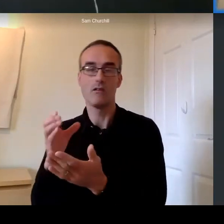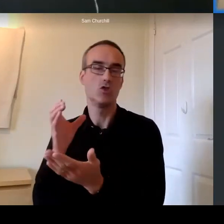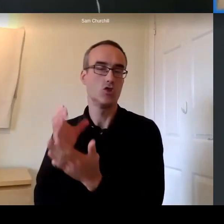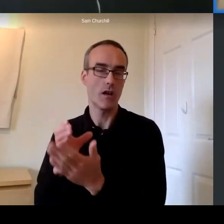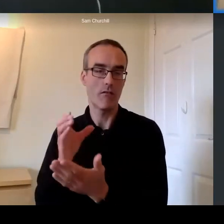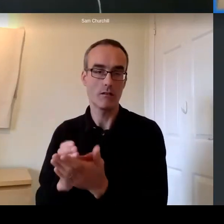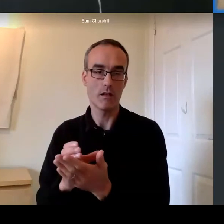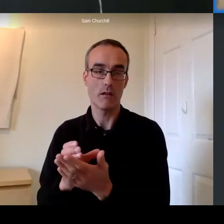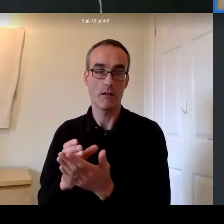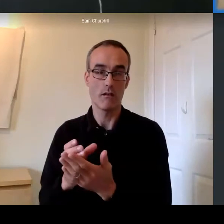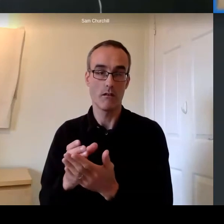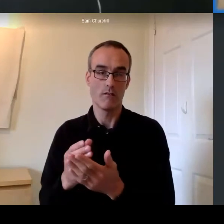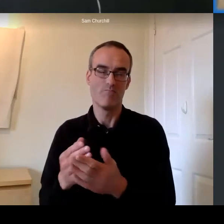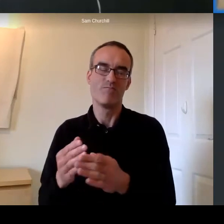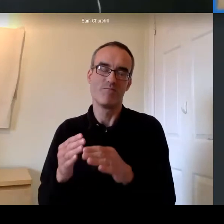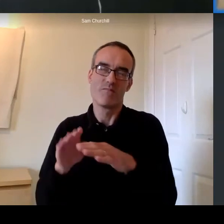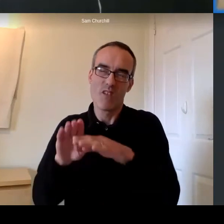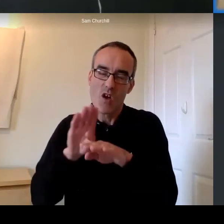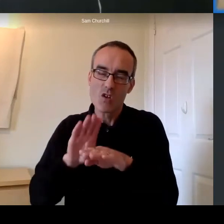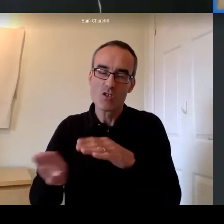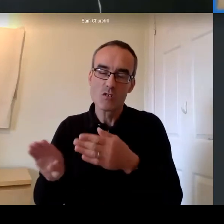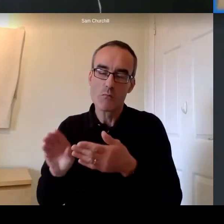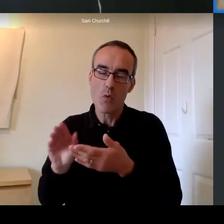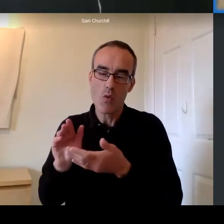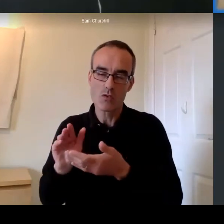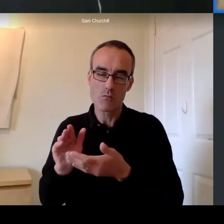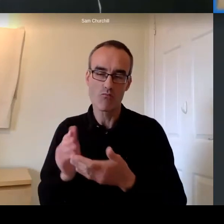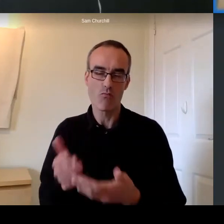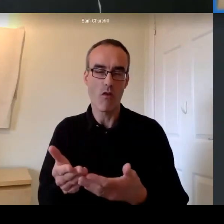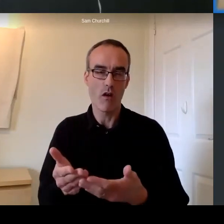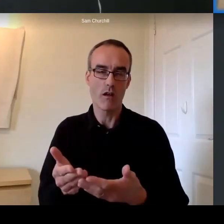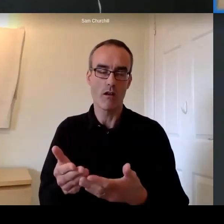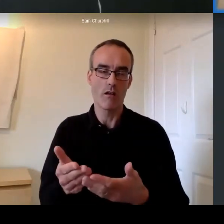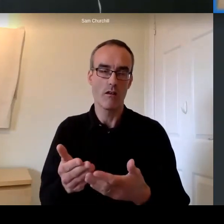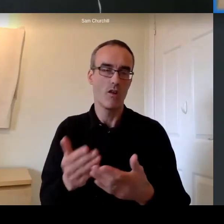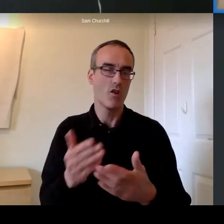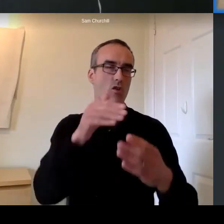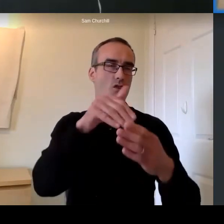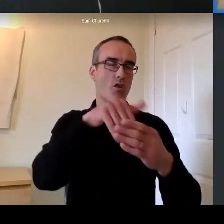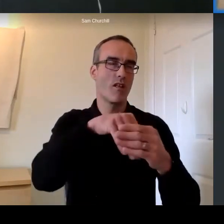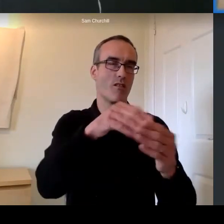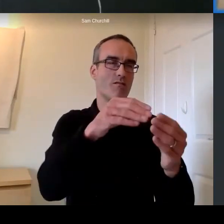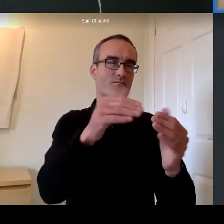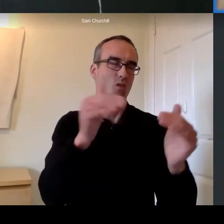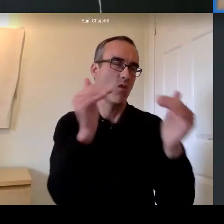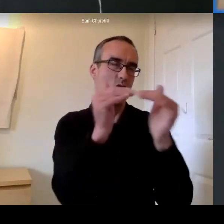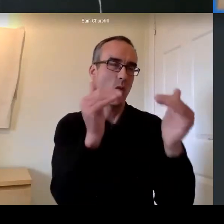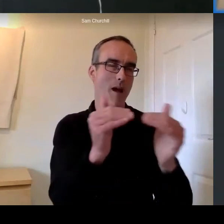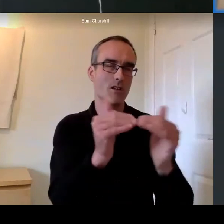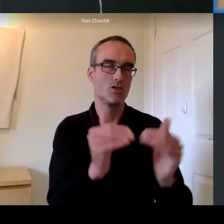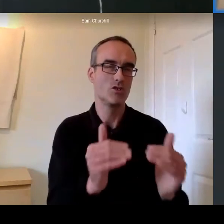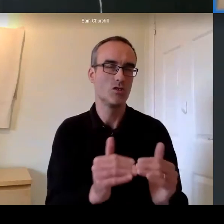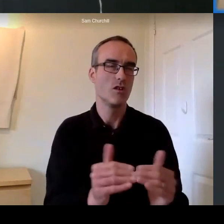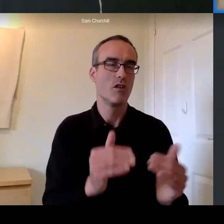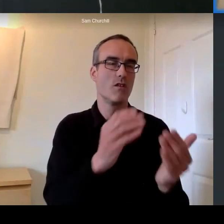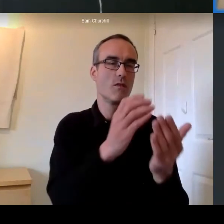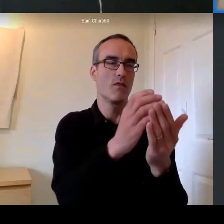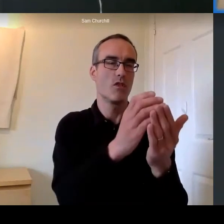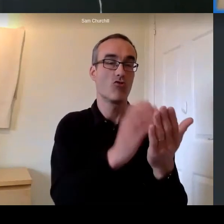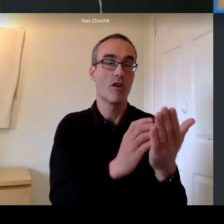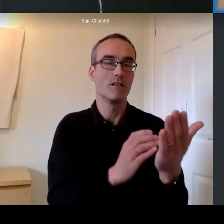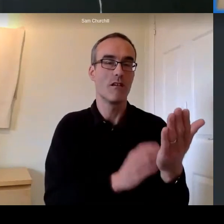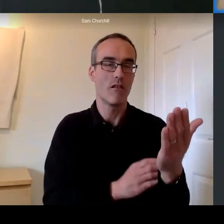sort of sports provider that wouldn't necessarily fit under the criteria of our associate members. And we actually give that organisation